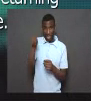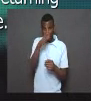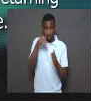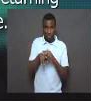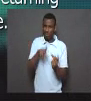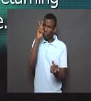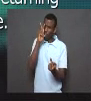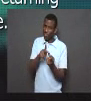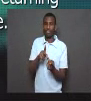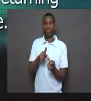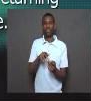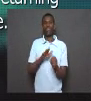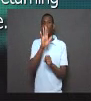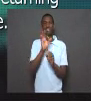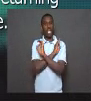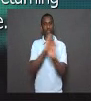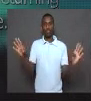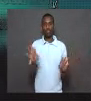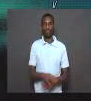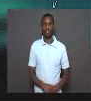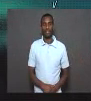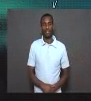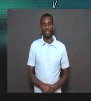cycle is perfectly efficient.